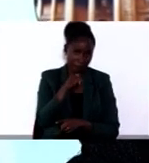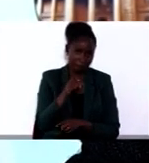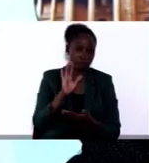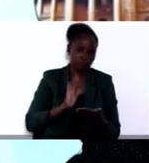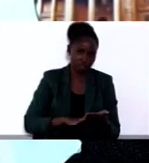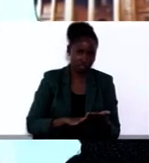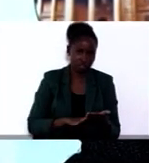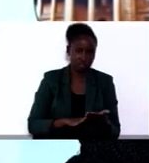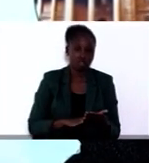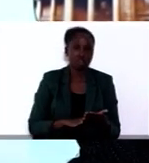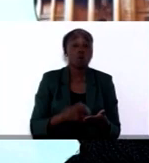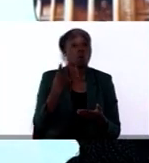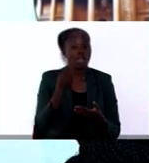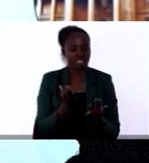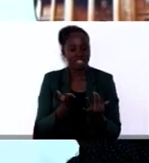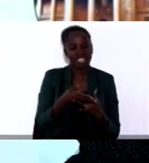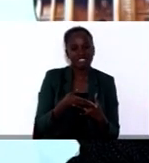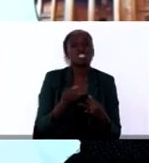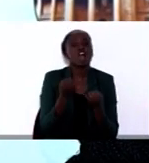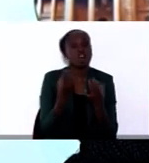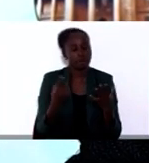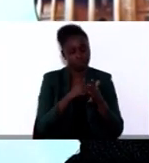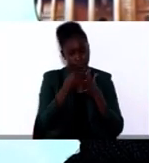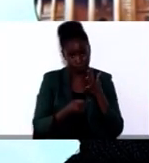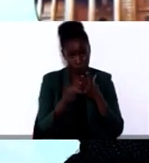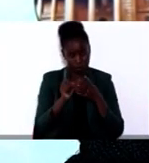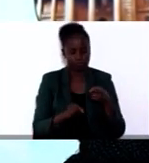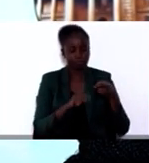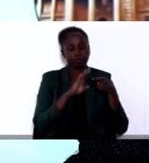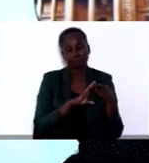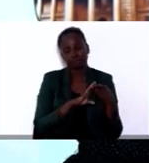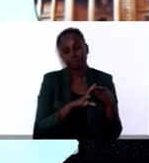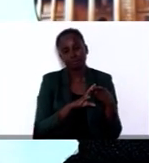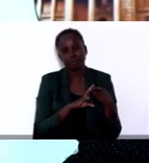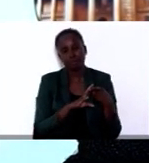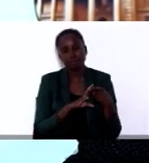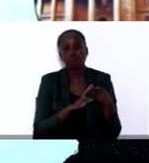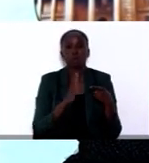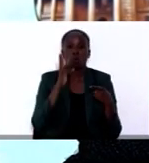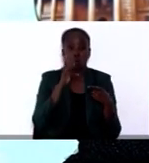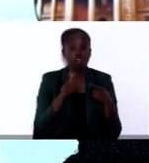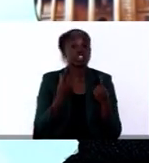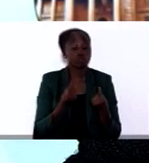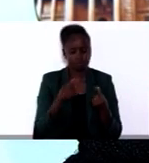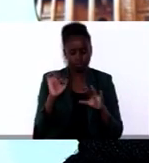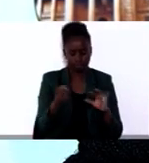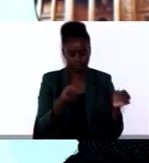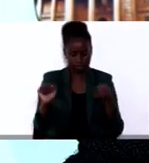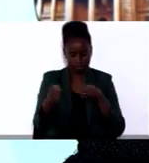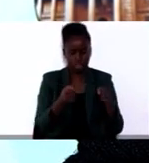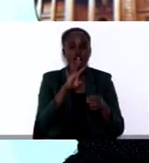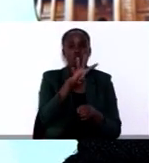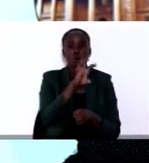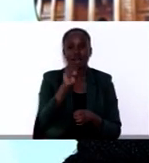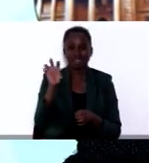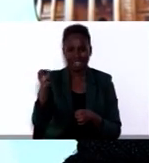There are the following interventions. The first, we are going to employ 400